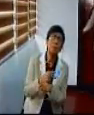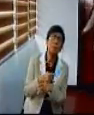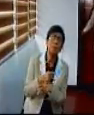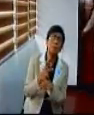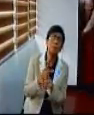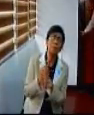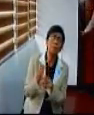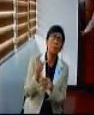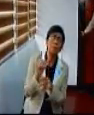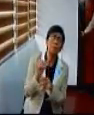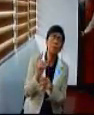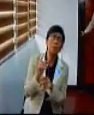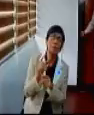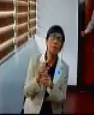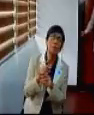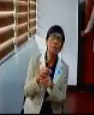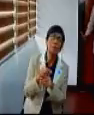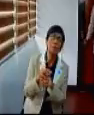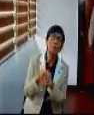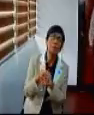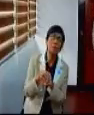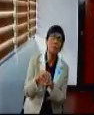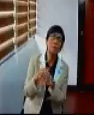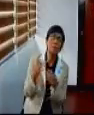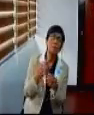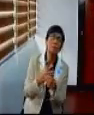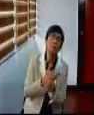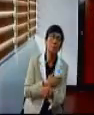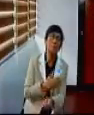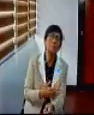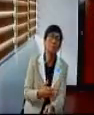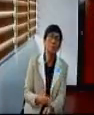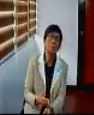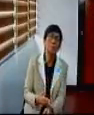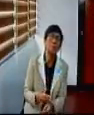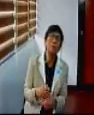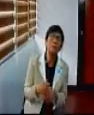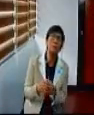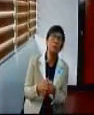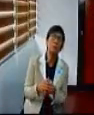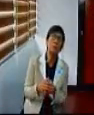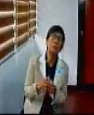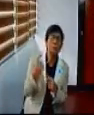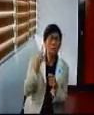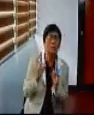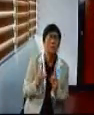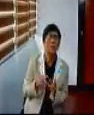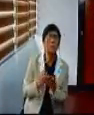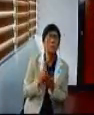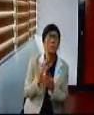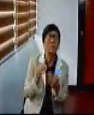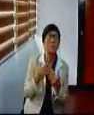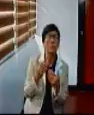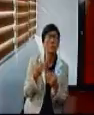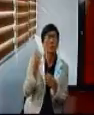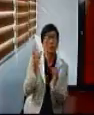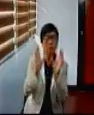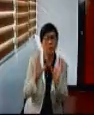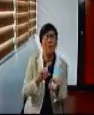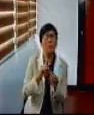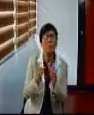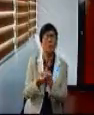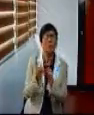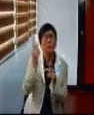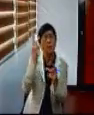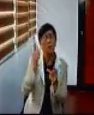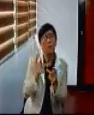should redress this product. For human rights purposes, that's easy. For climate change purposes, that's